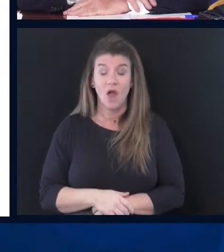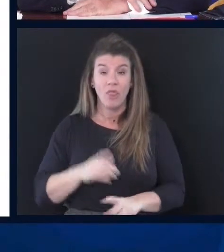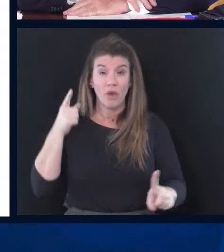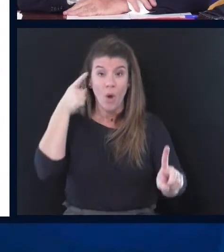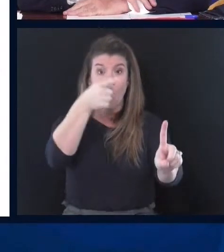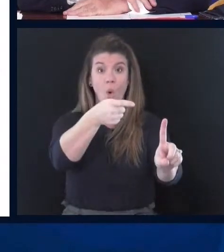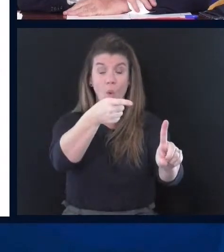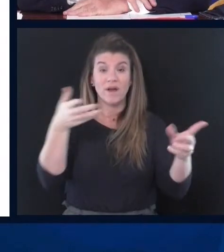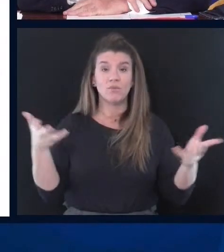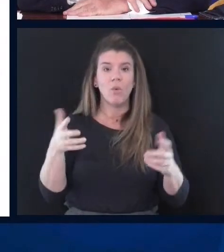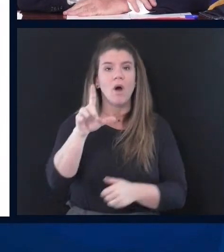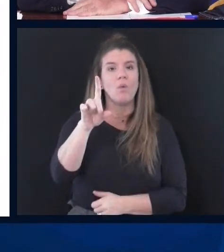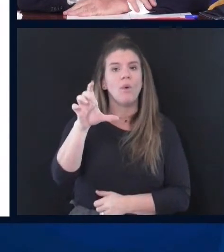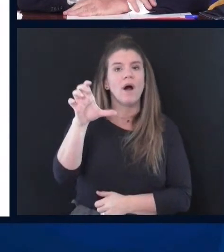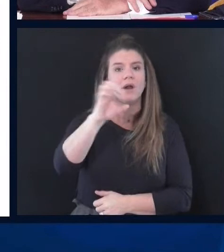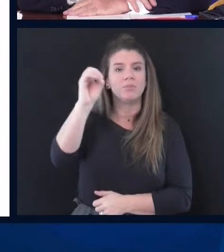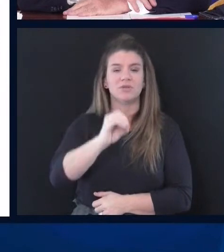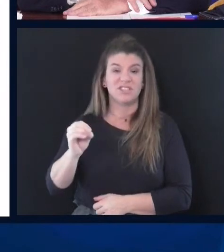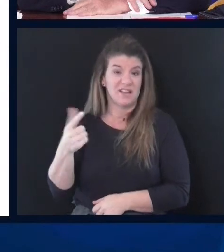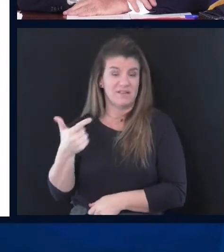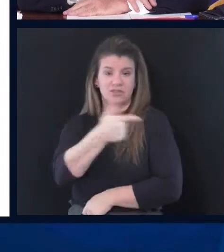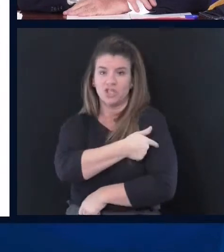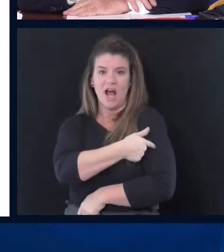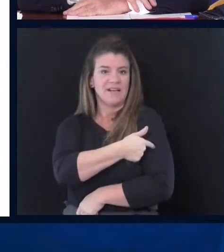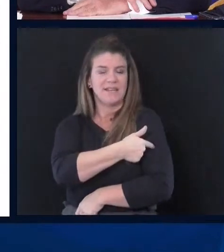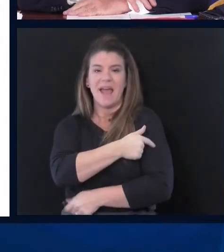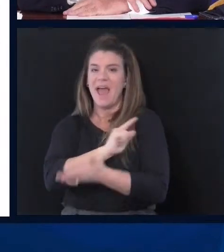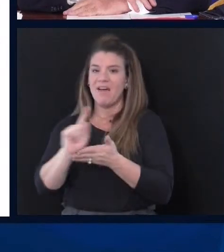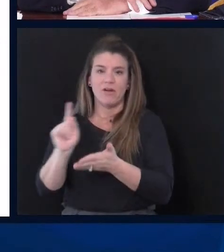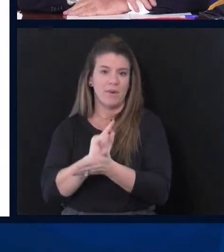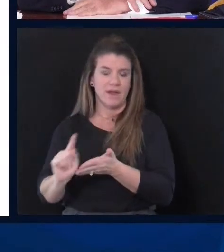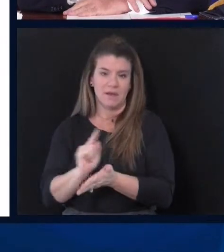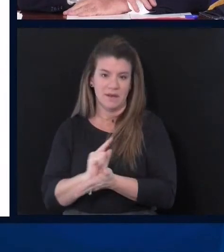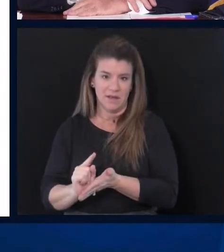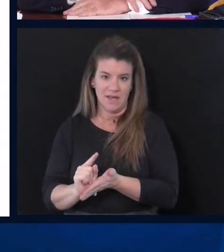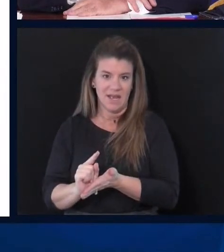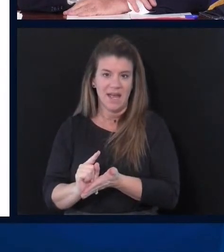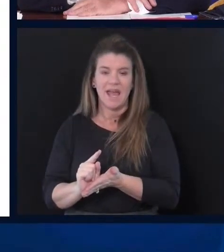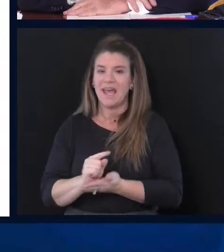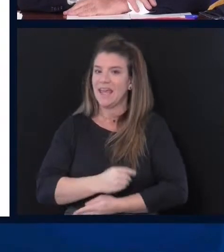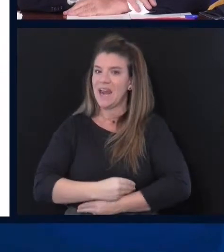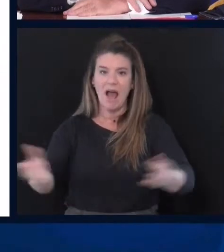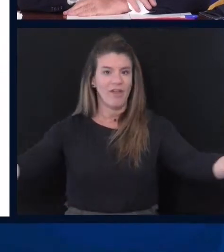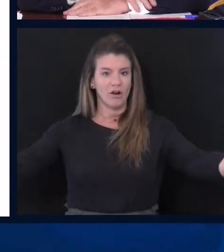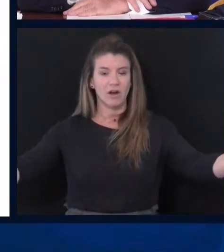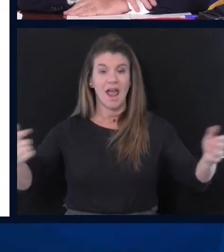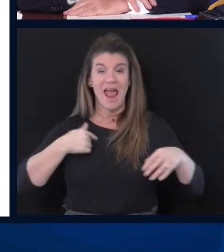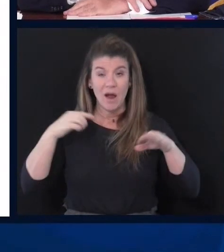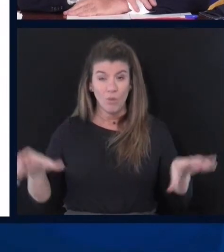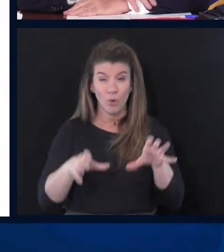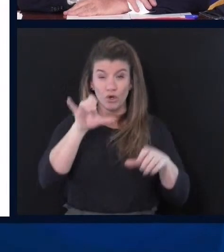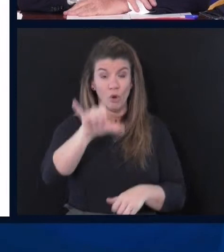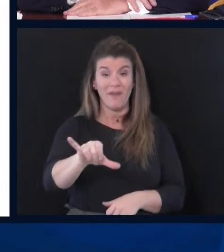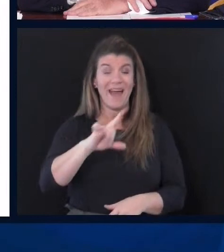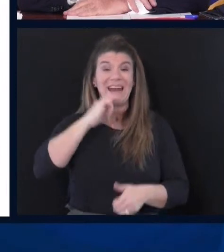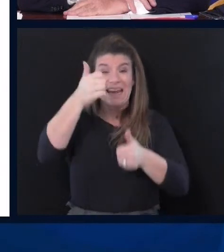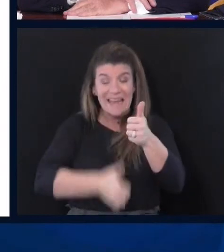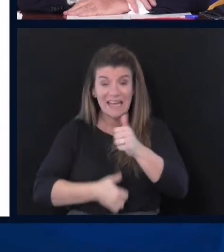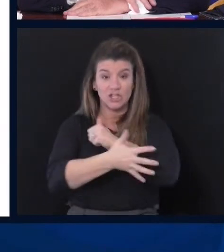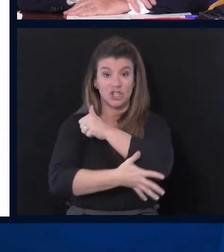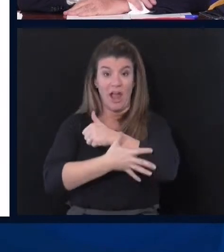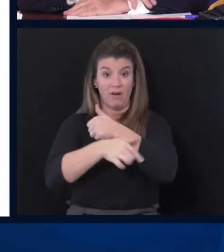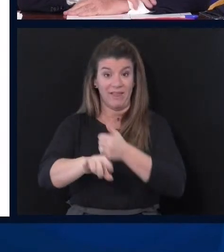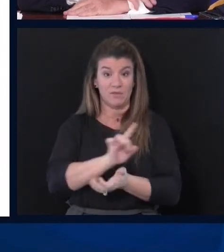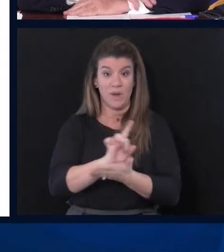get 100% of shots into arms every week, and we're doing just that in all 55 counties